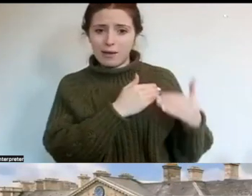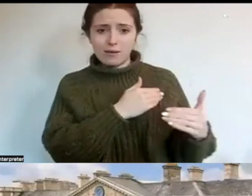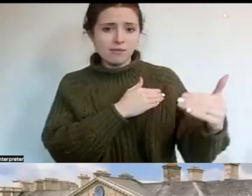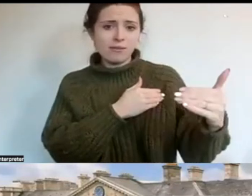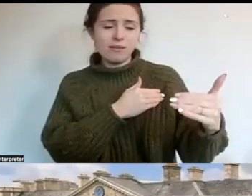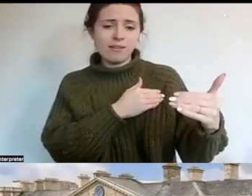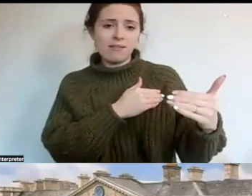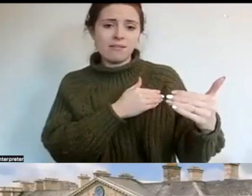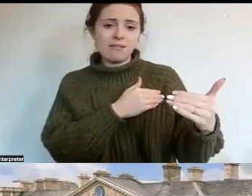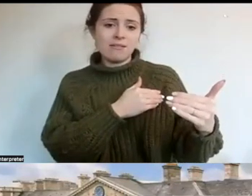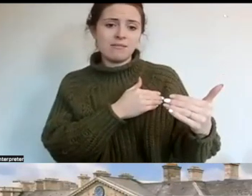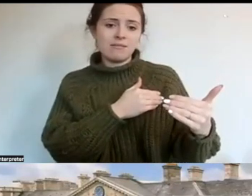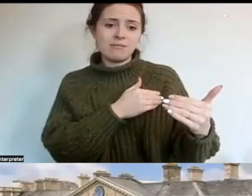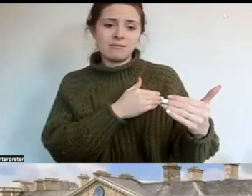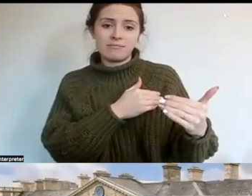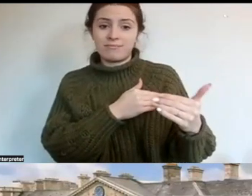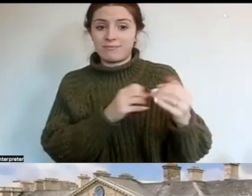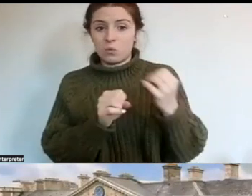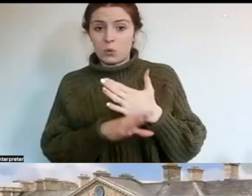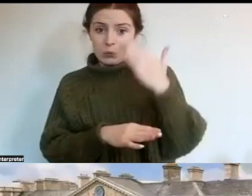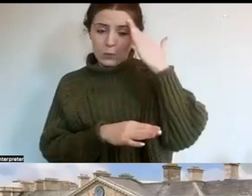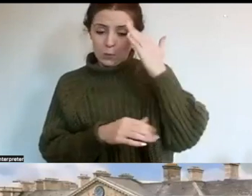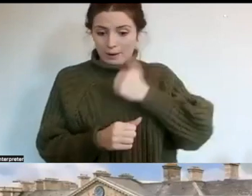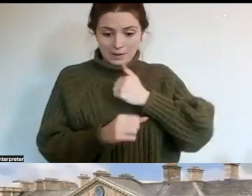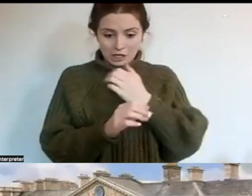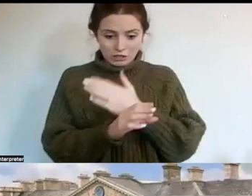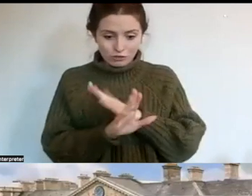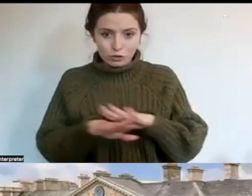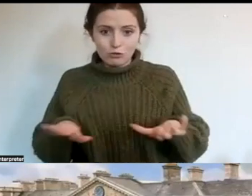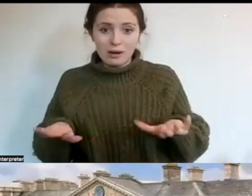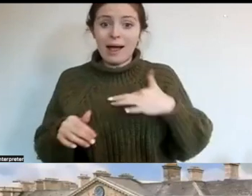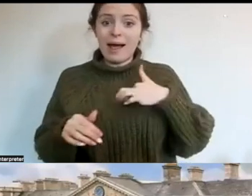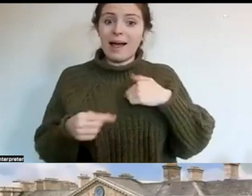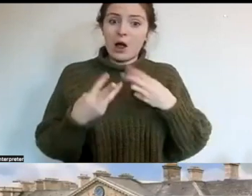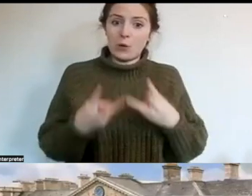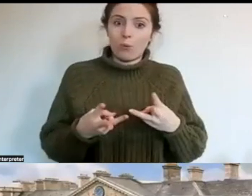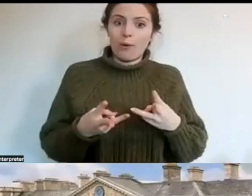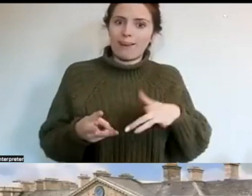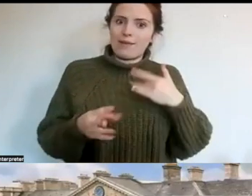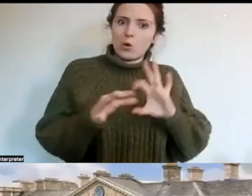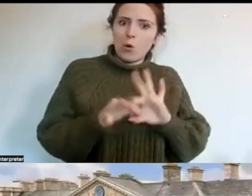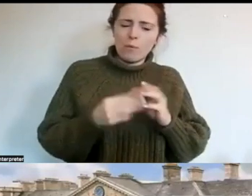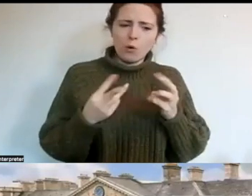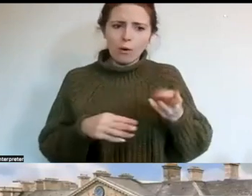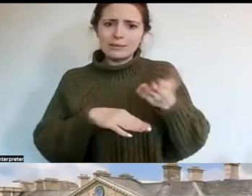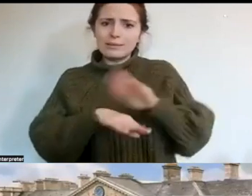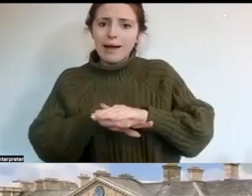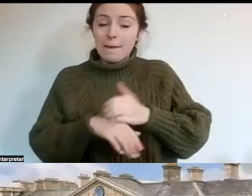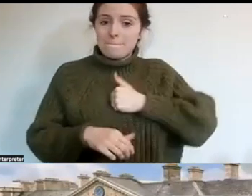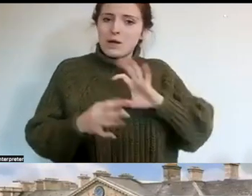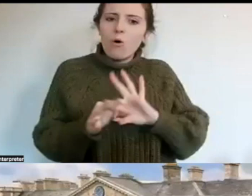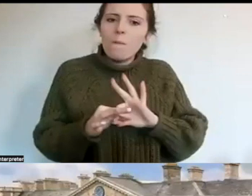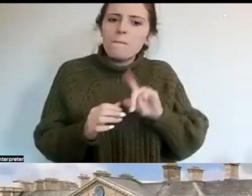we all know, and I've told my children, that I want to live at home and I want to die in my home. But that mightn't be